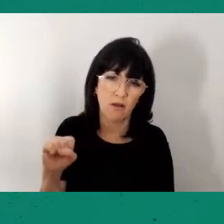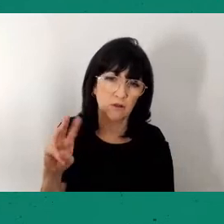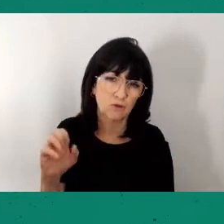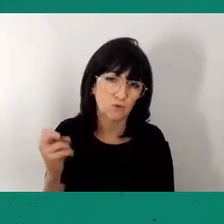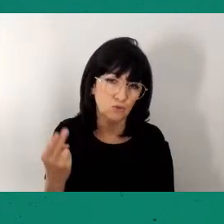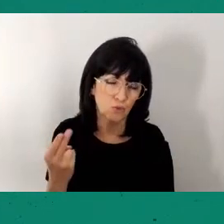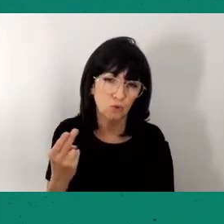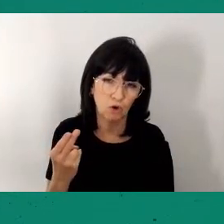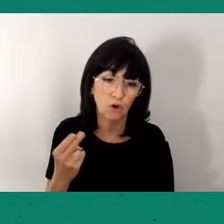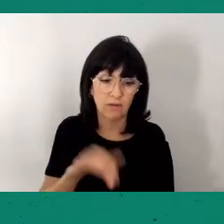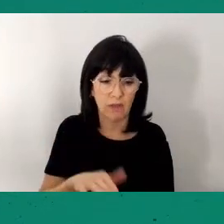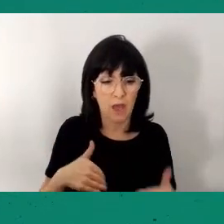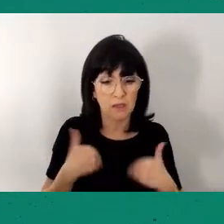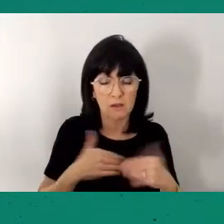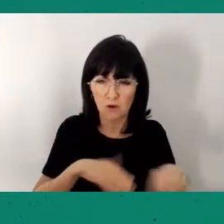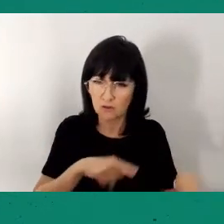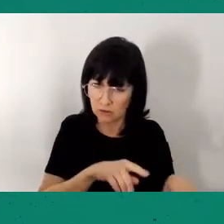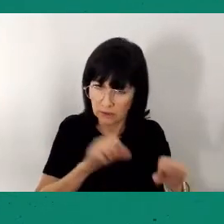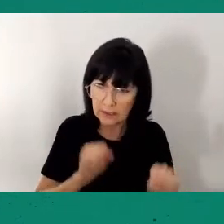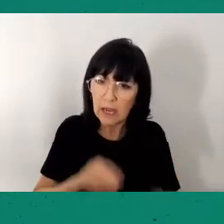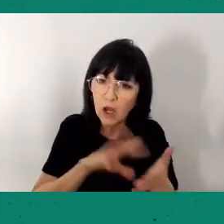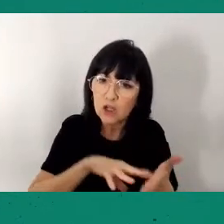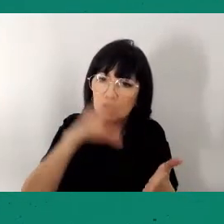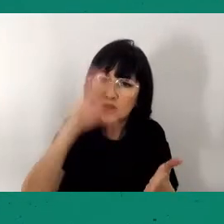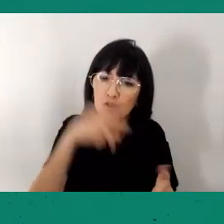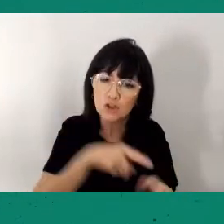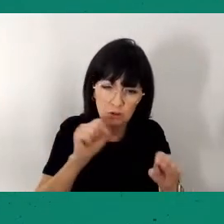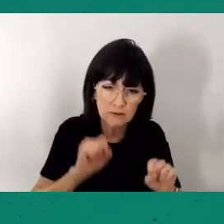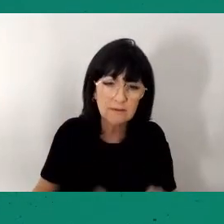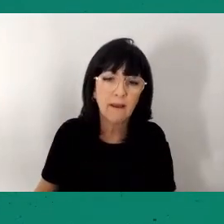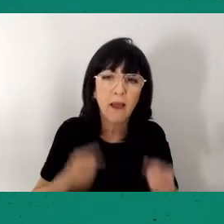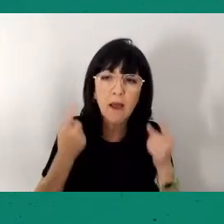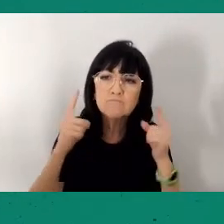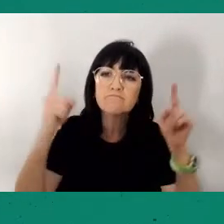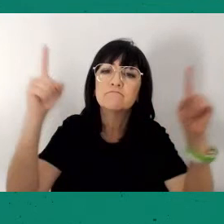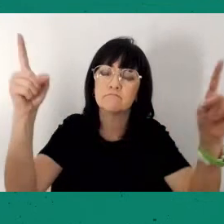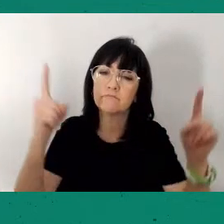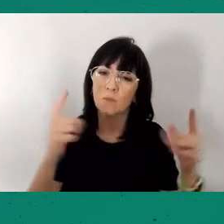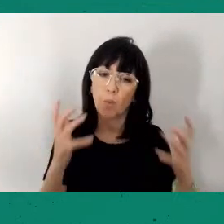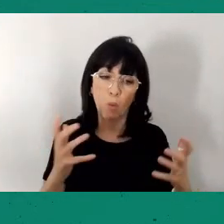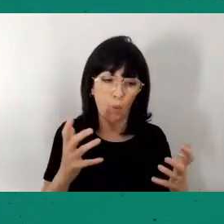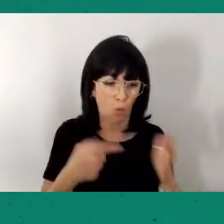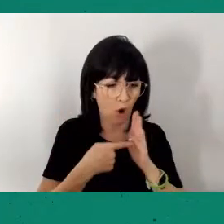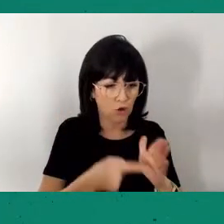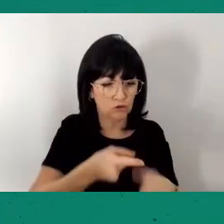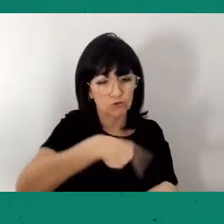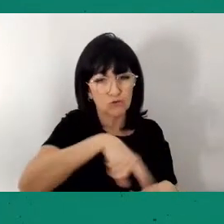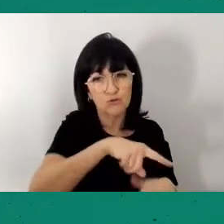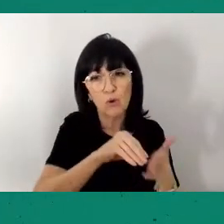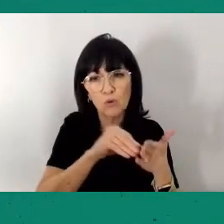reach great heights, to give them examples so that they can see themselves as as